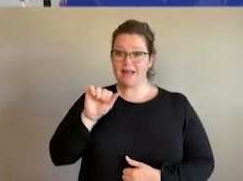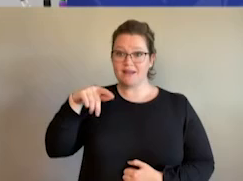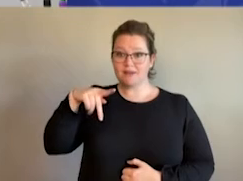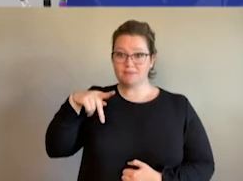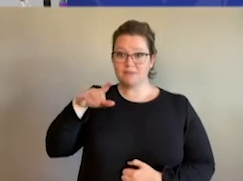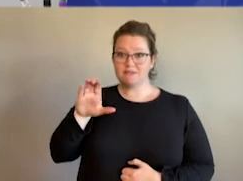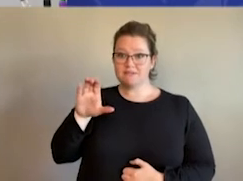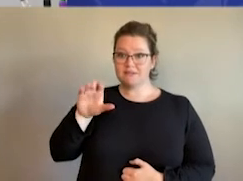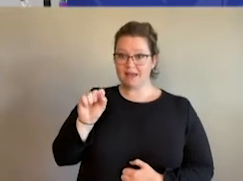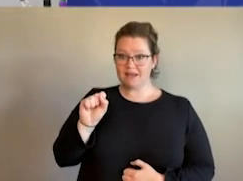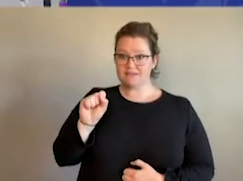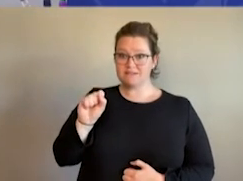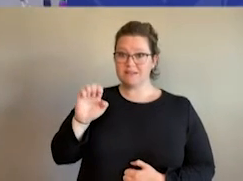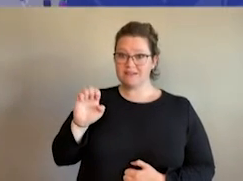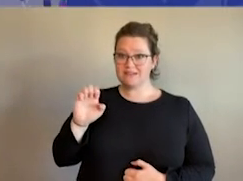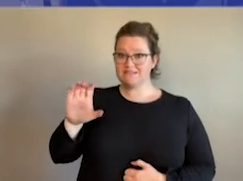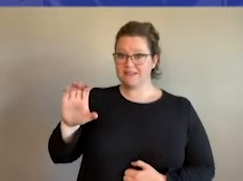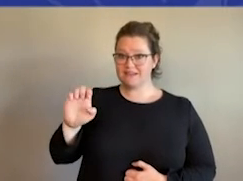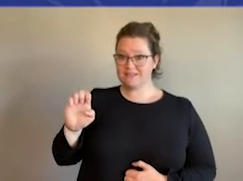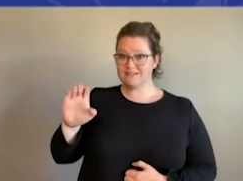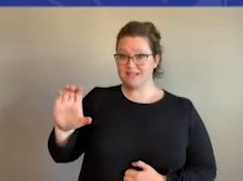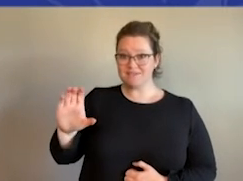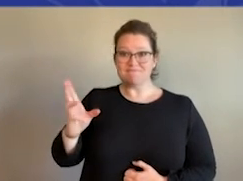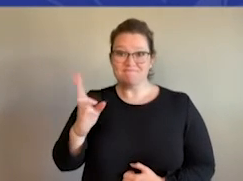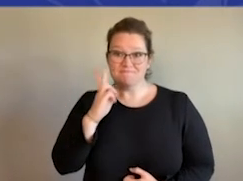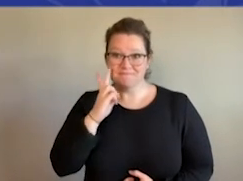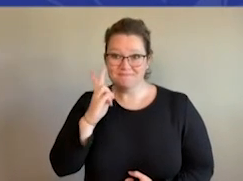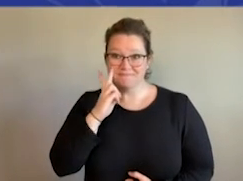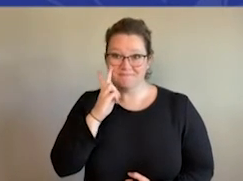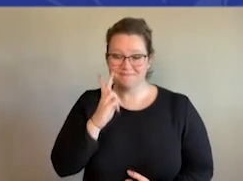@PCSECEC and let us see the magic.